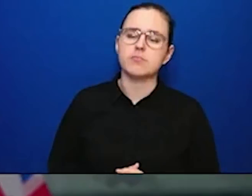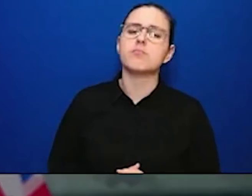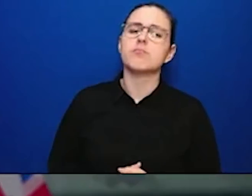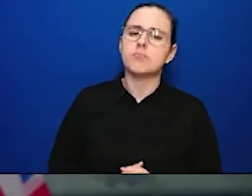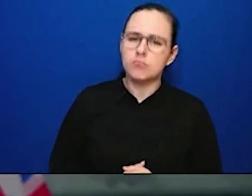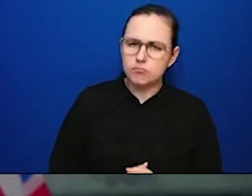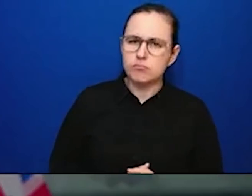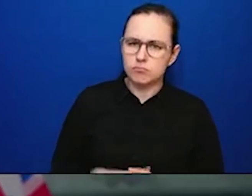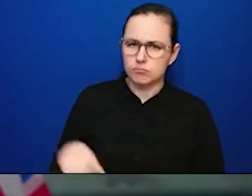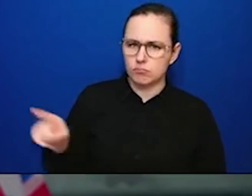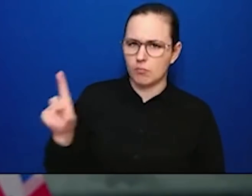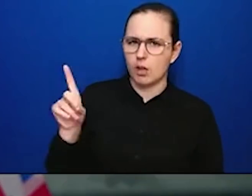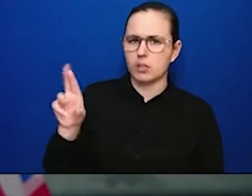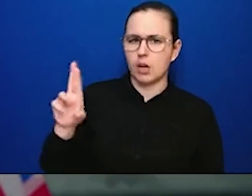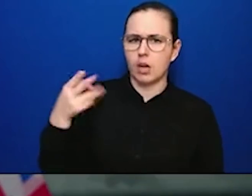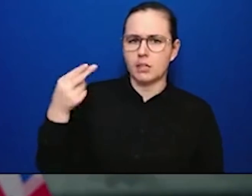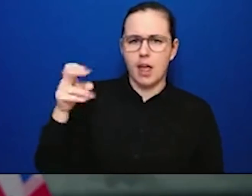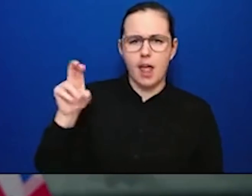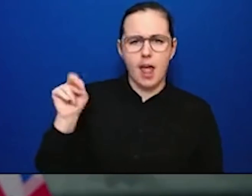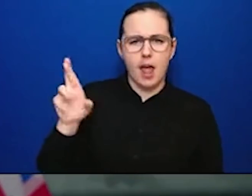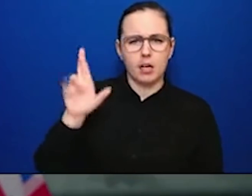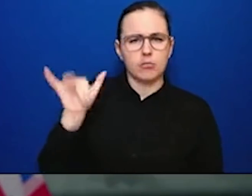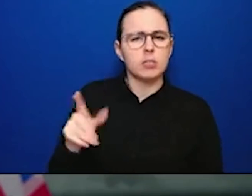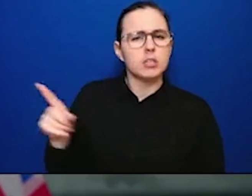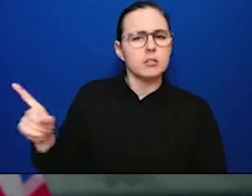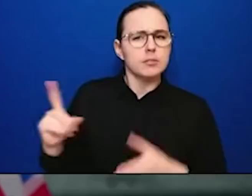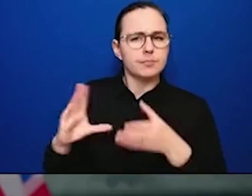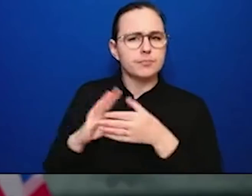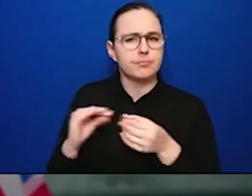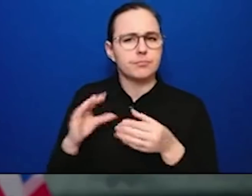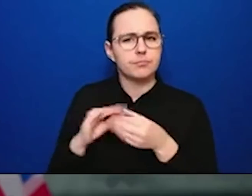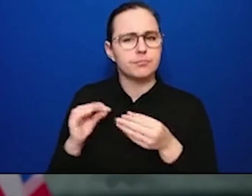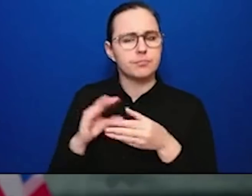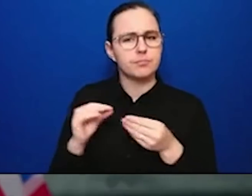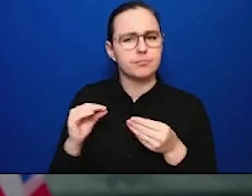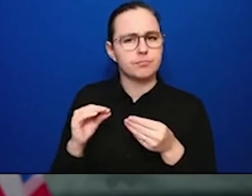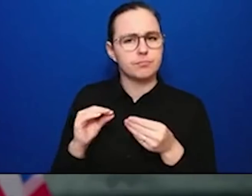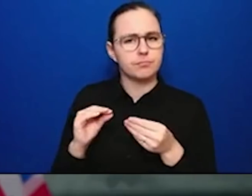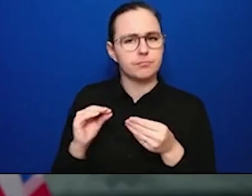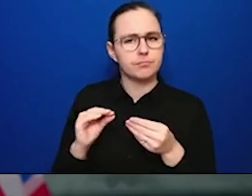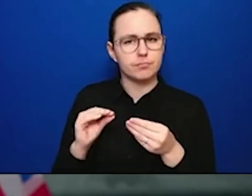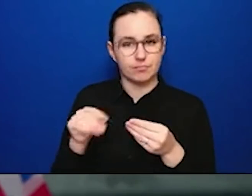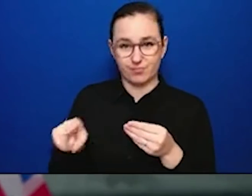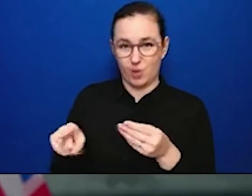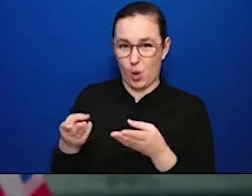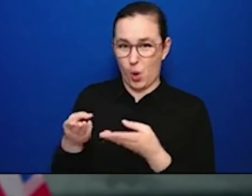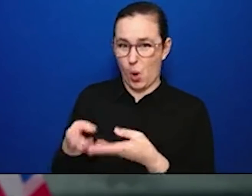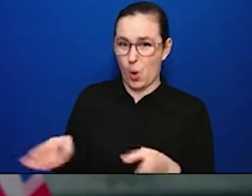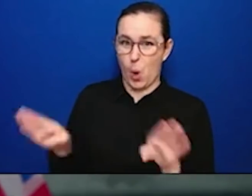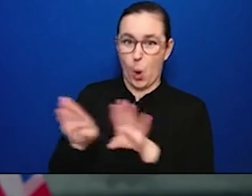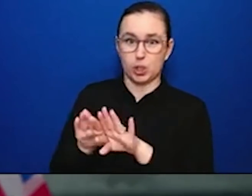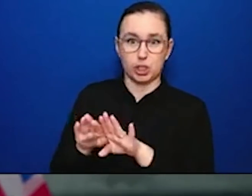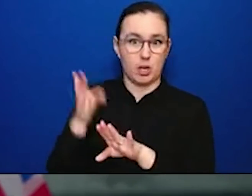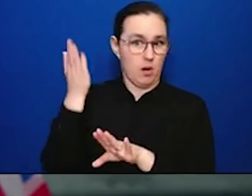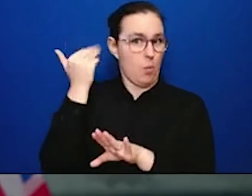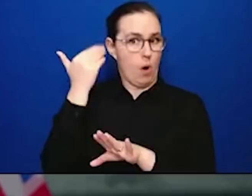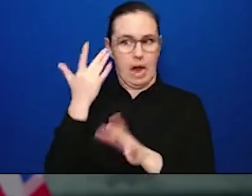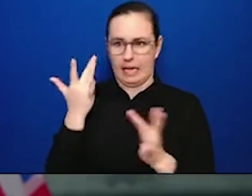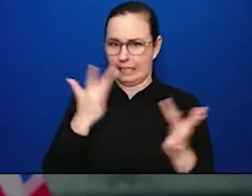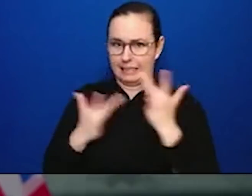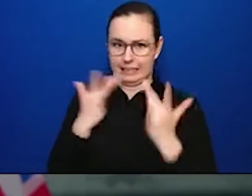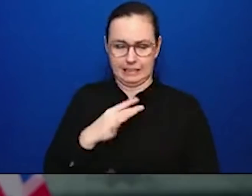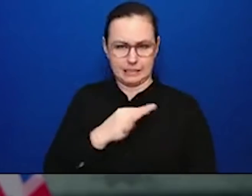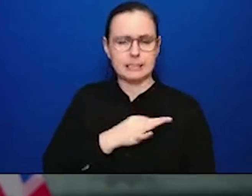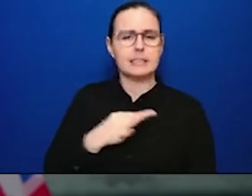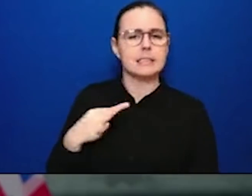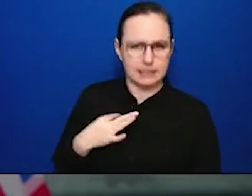Dr. Henry, considering what you said around functional closures, should British Columbians no